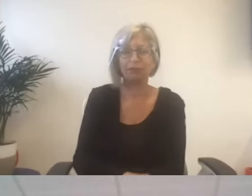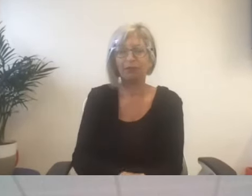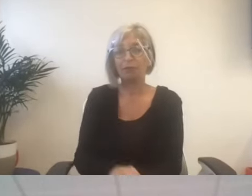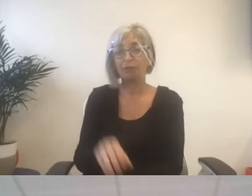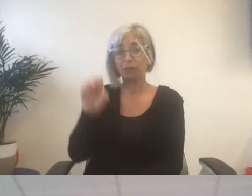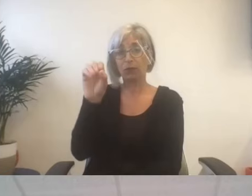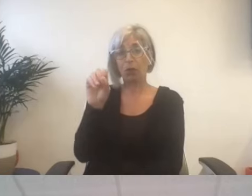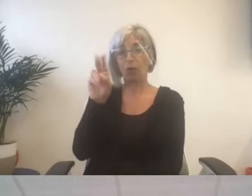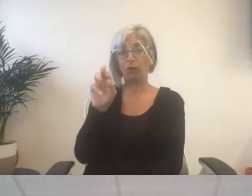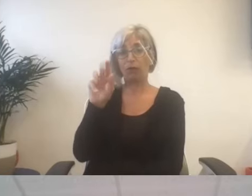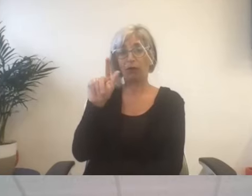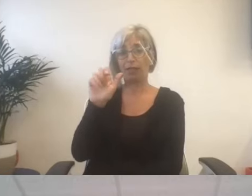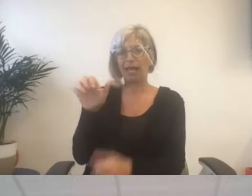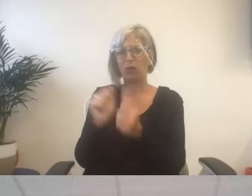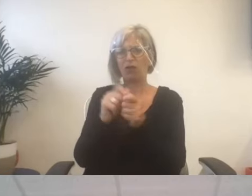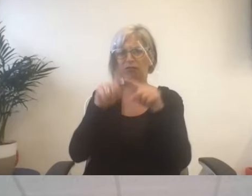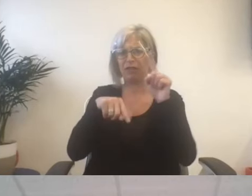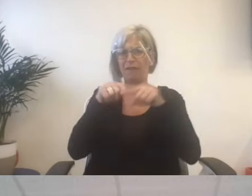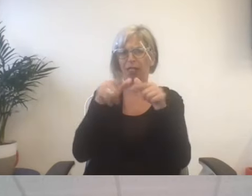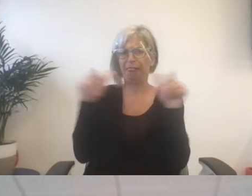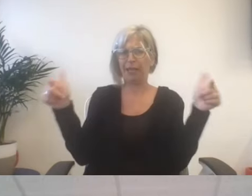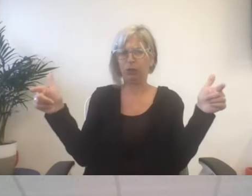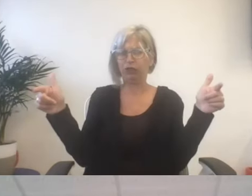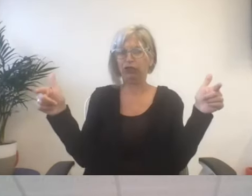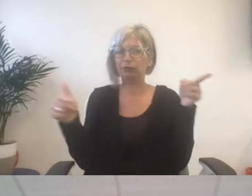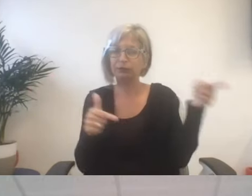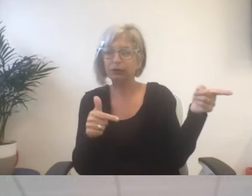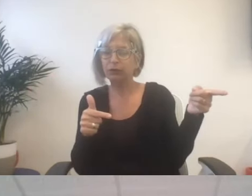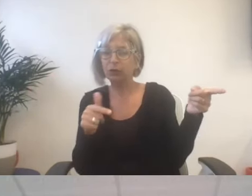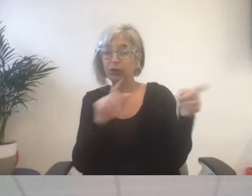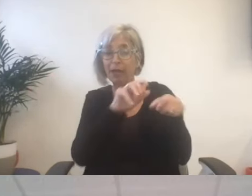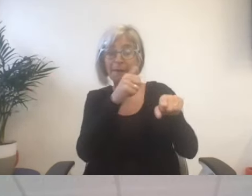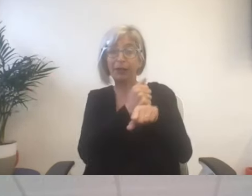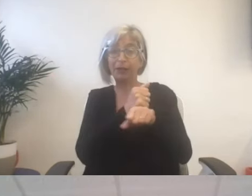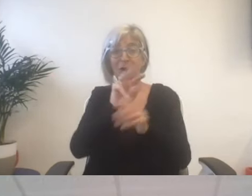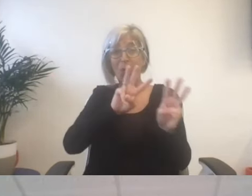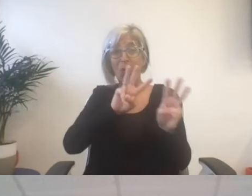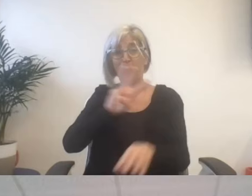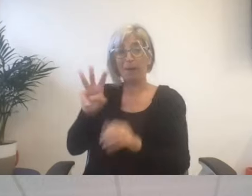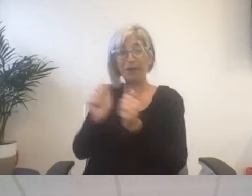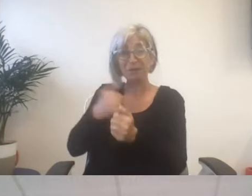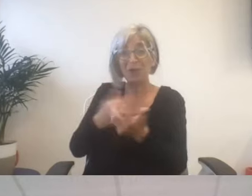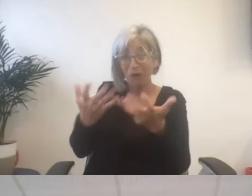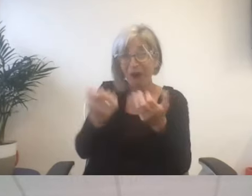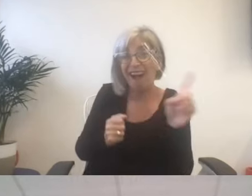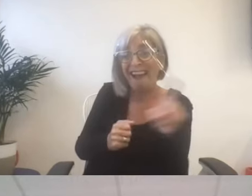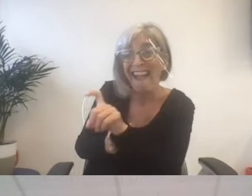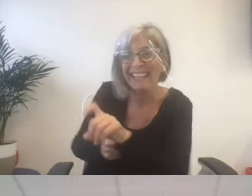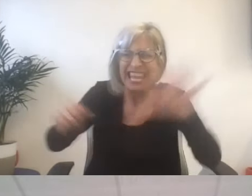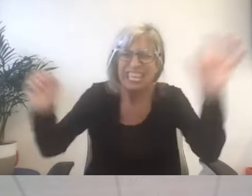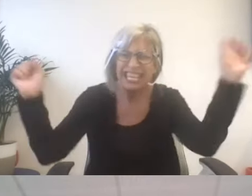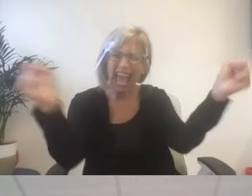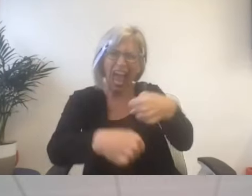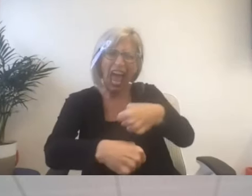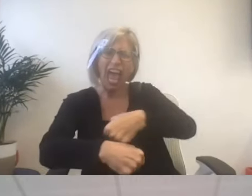all these languages? Let's go ahead and open up an IDE real quick. Want to build a web page with me? Yeah. All right,